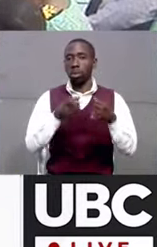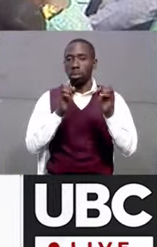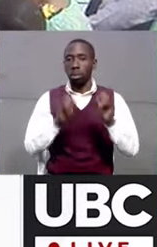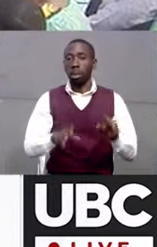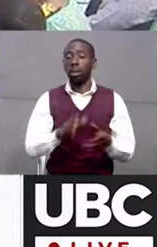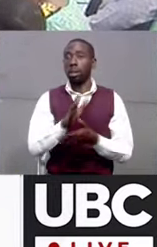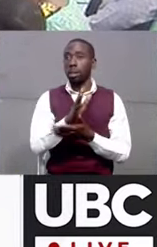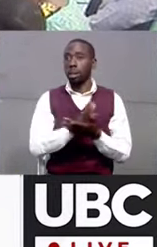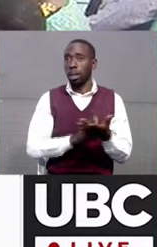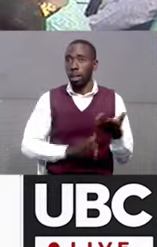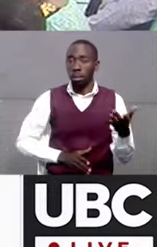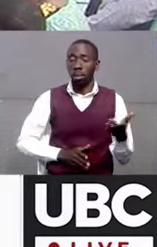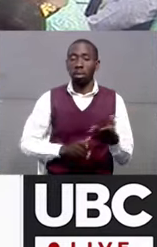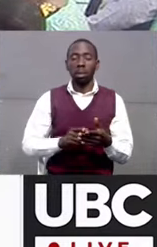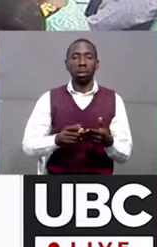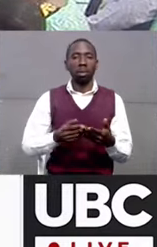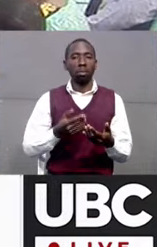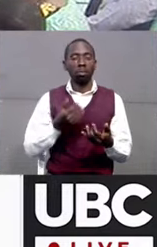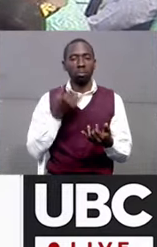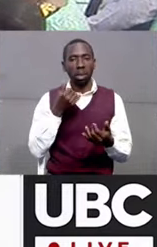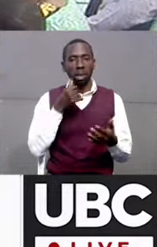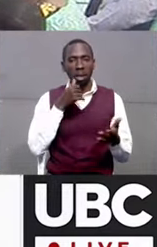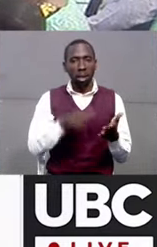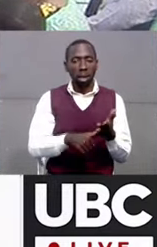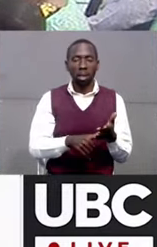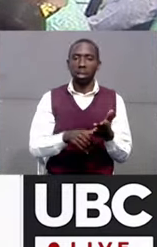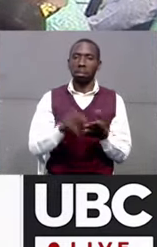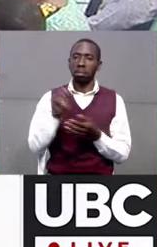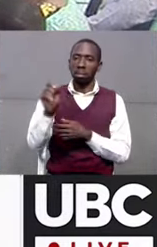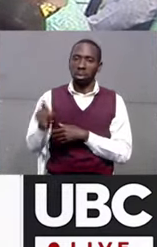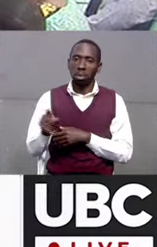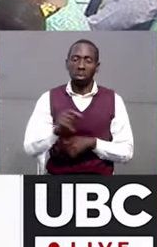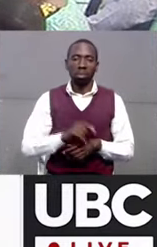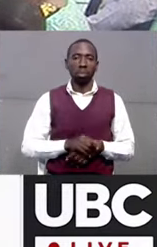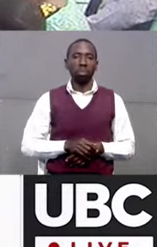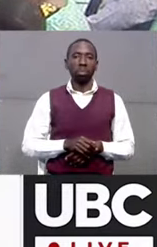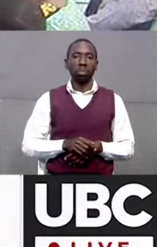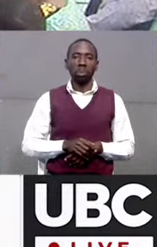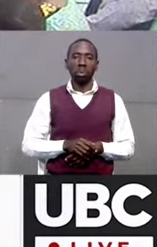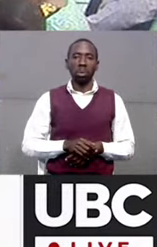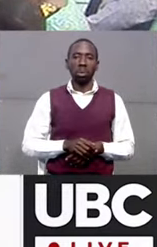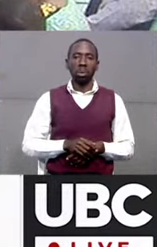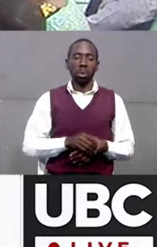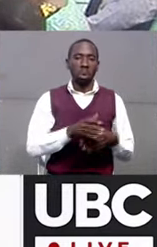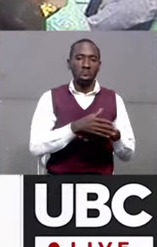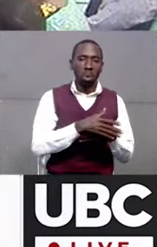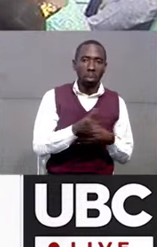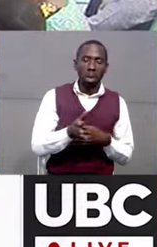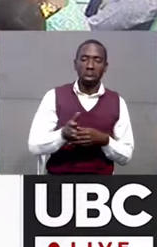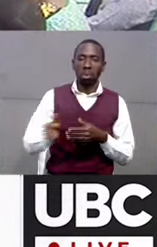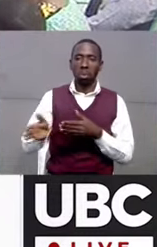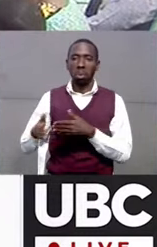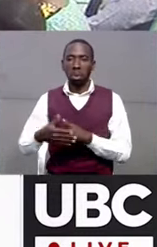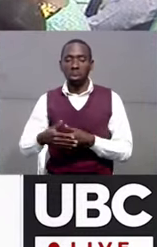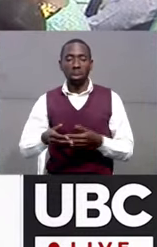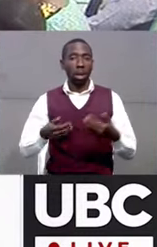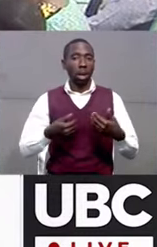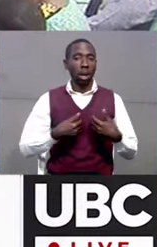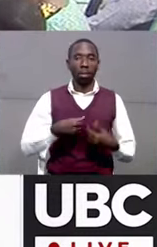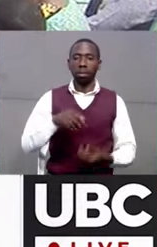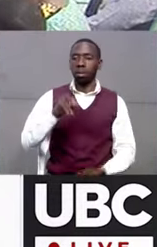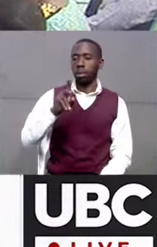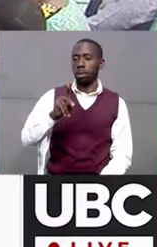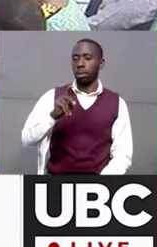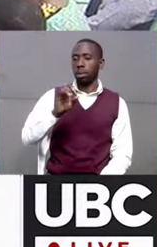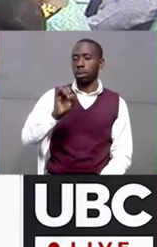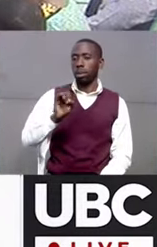the notices have been issued, all the time being closed, opened. We have Kidepo, and we have others